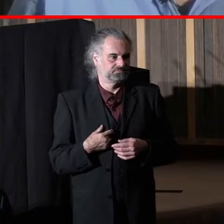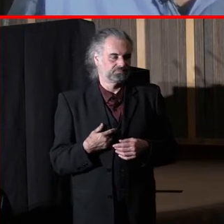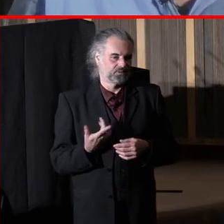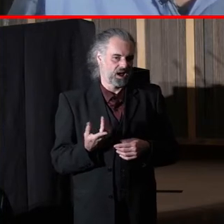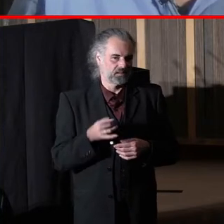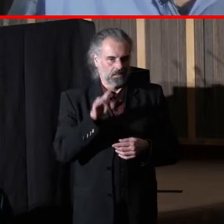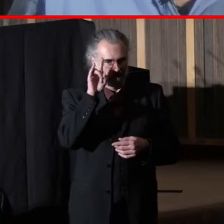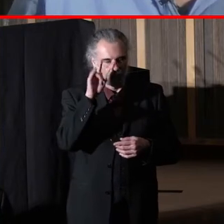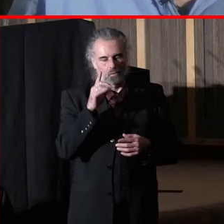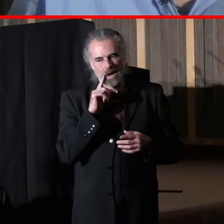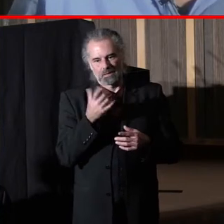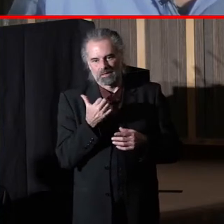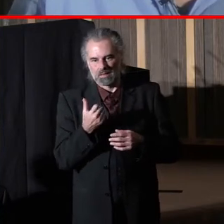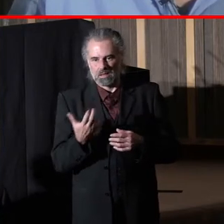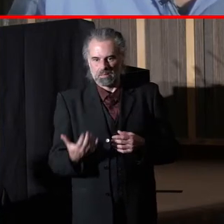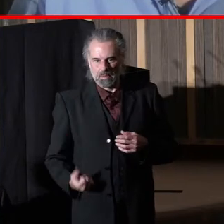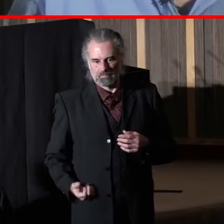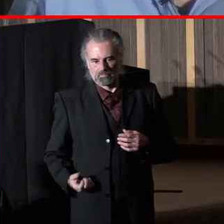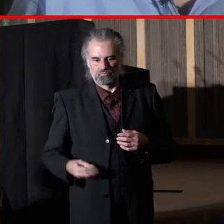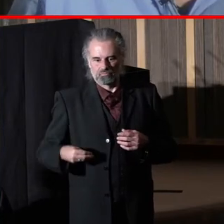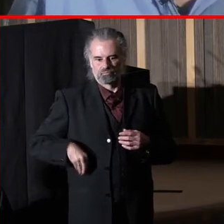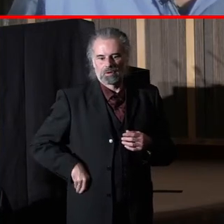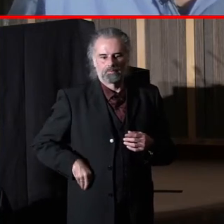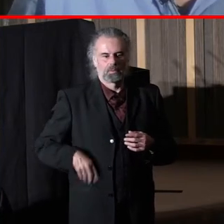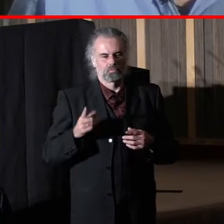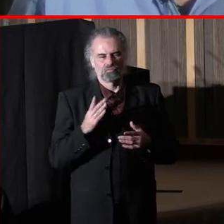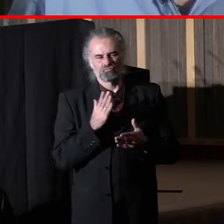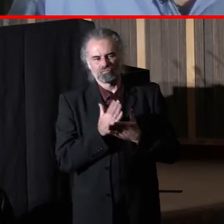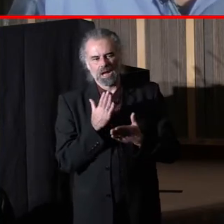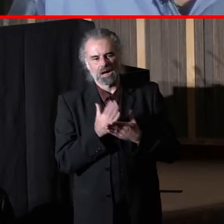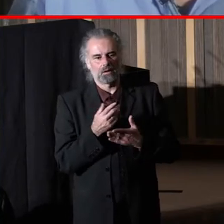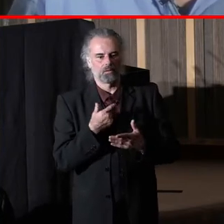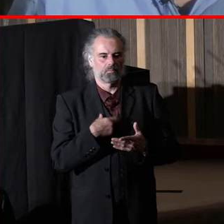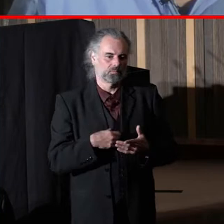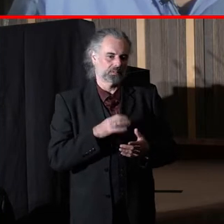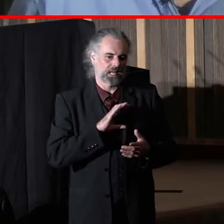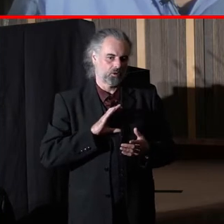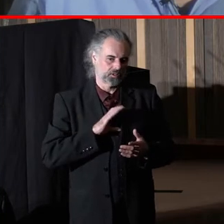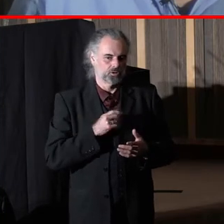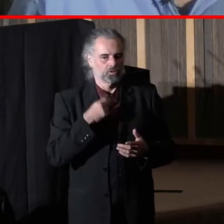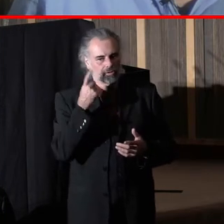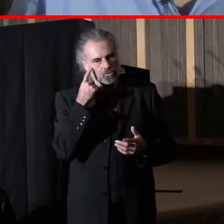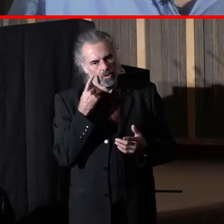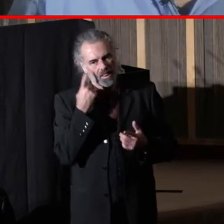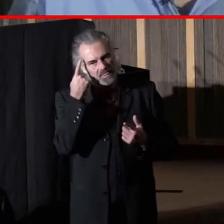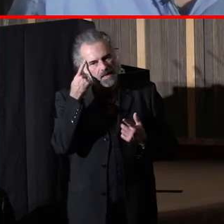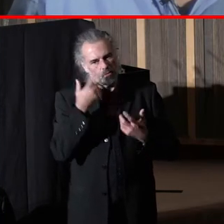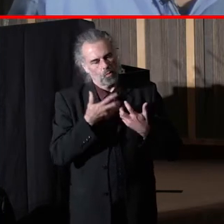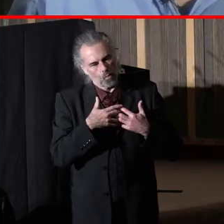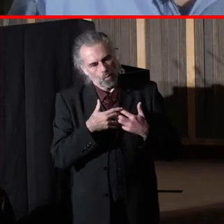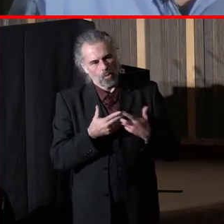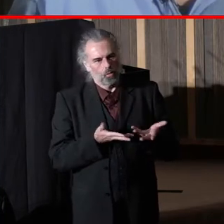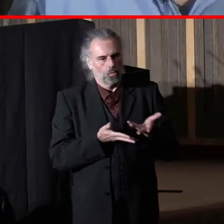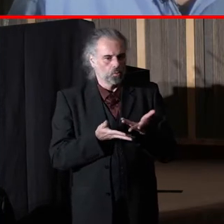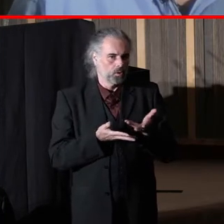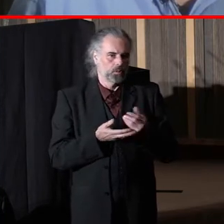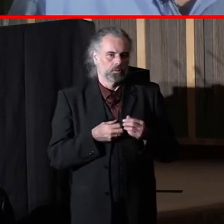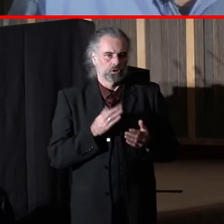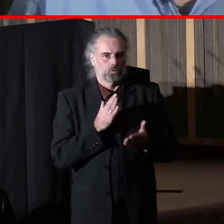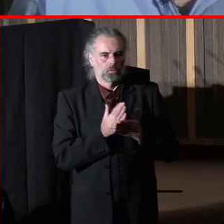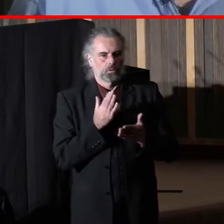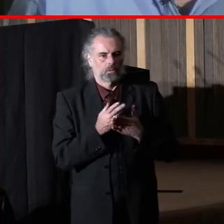money. But we needed to make sure that we created a more realistic character, and so we actually spent quite a bit of time making sure that